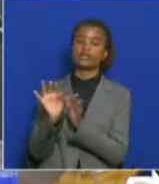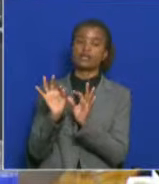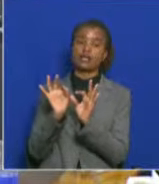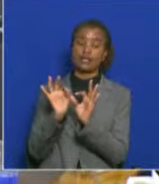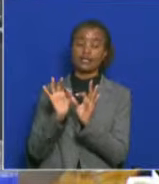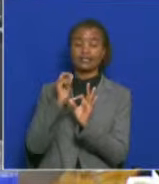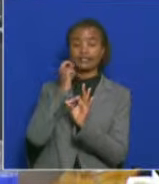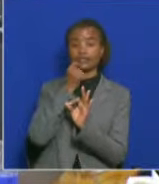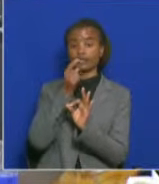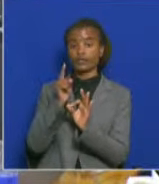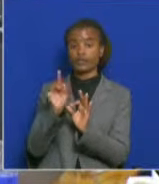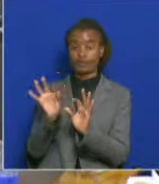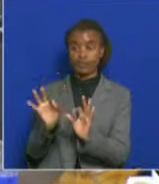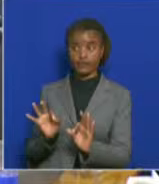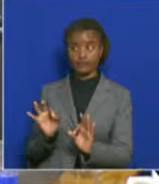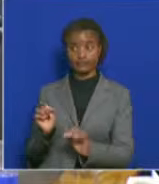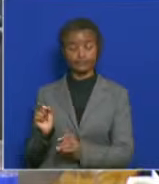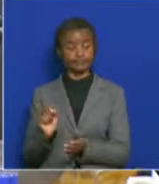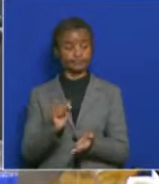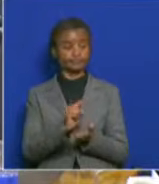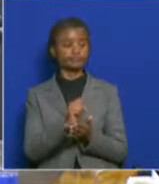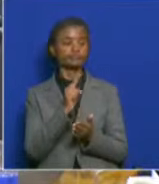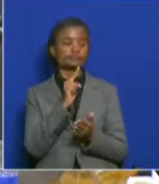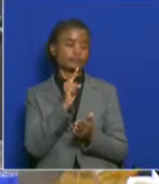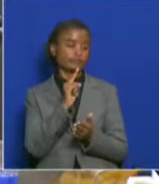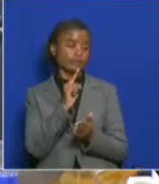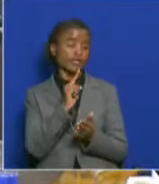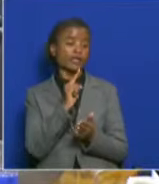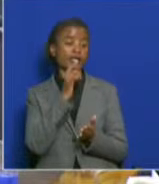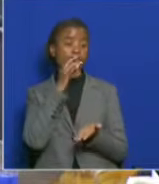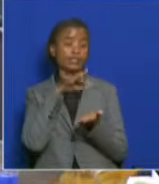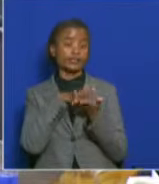says, don't forget my birthday present, etc.